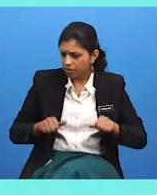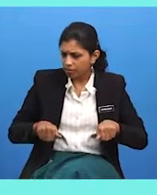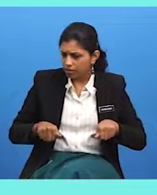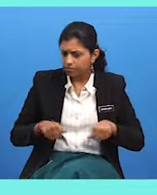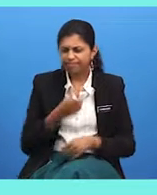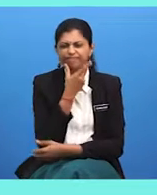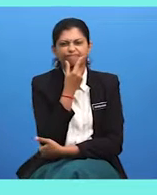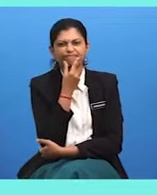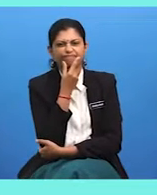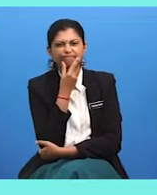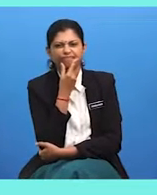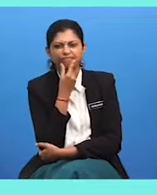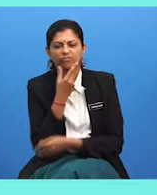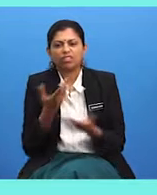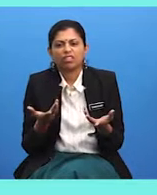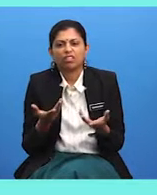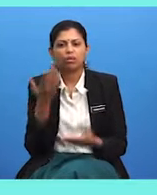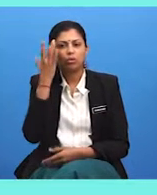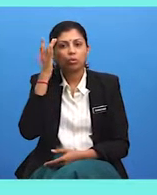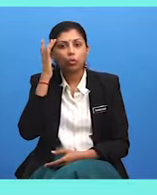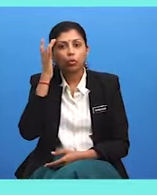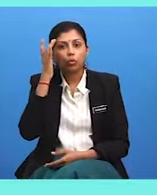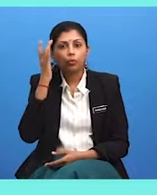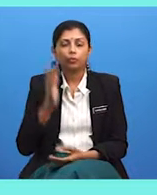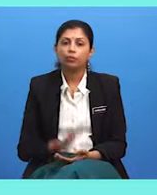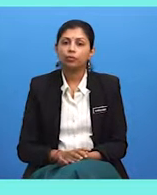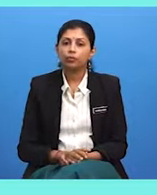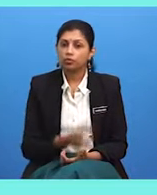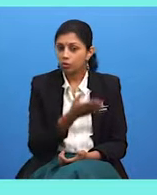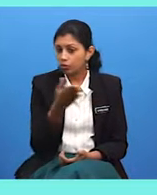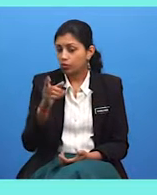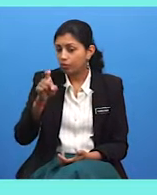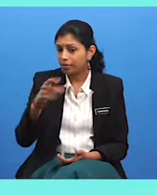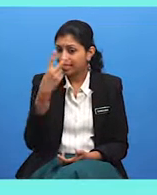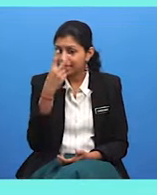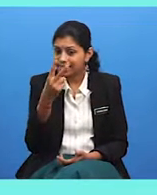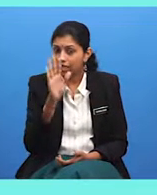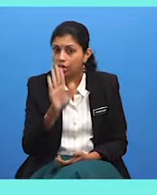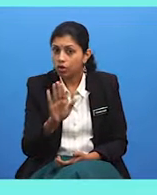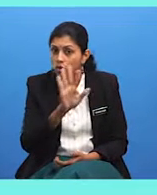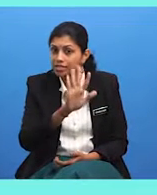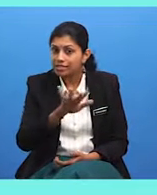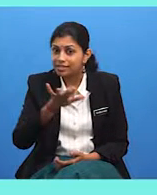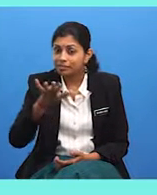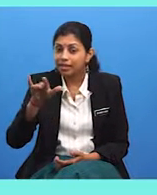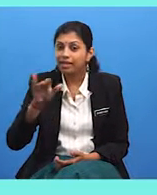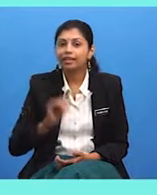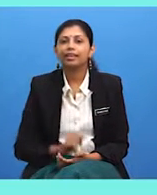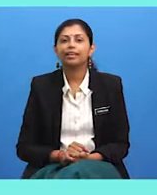Well, you not only have to look at spelling, but